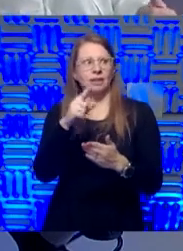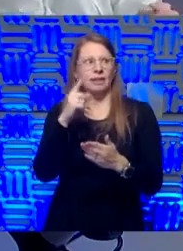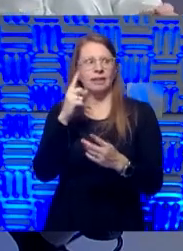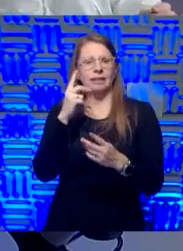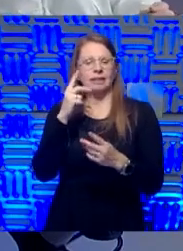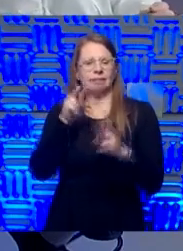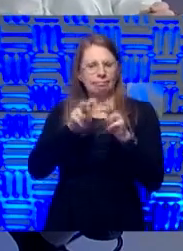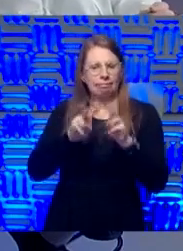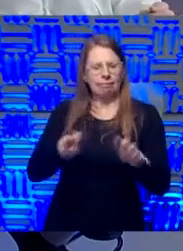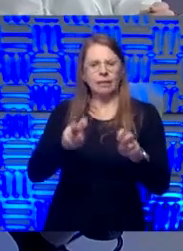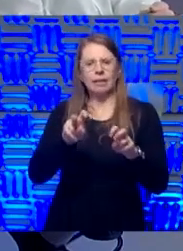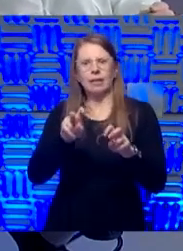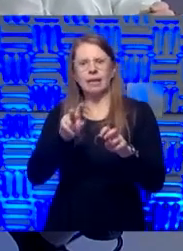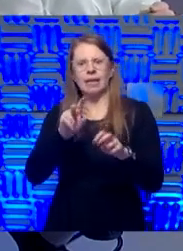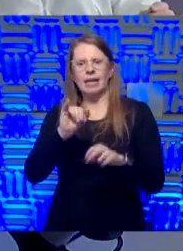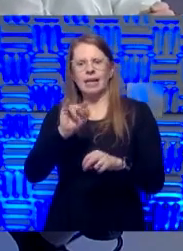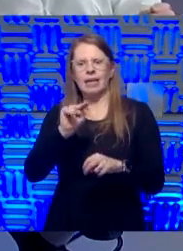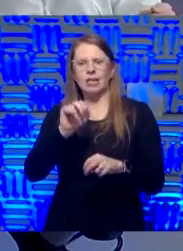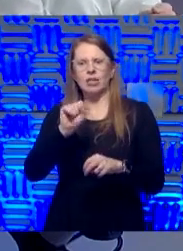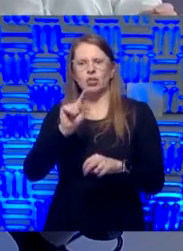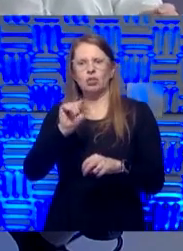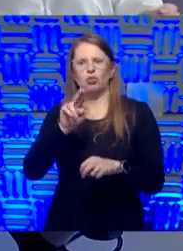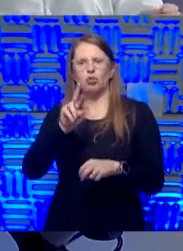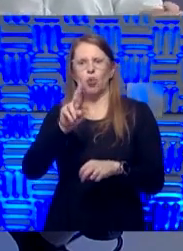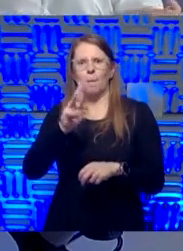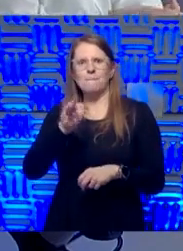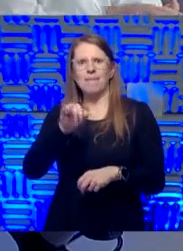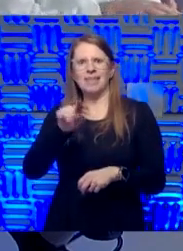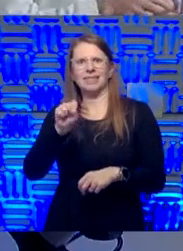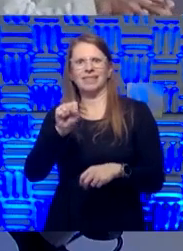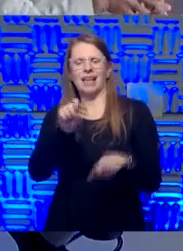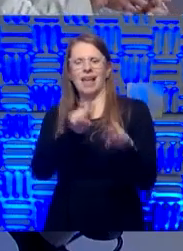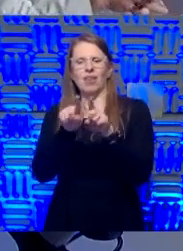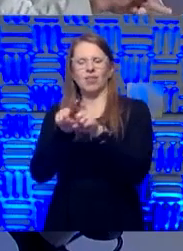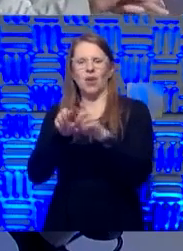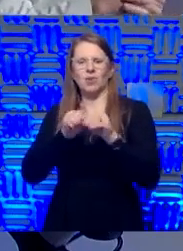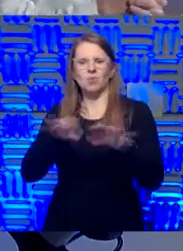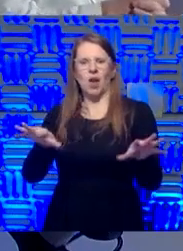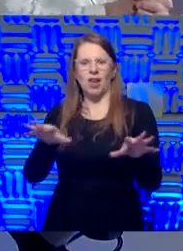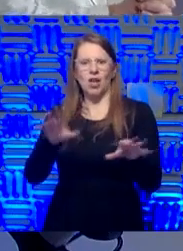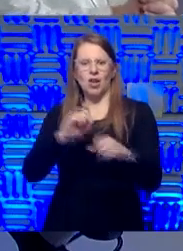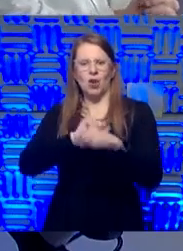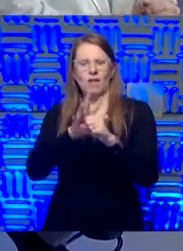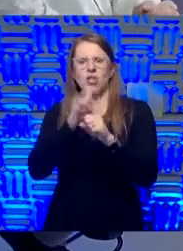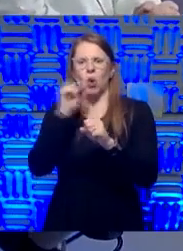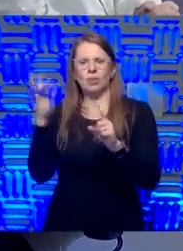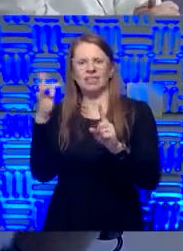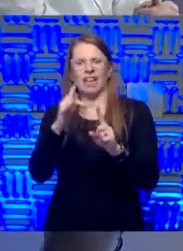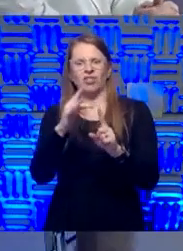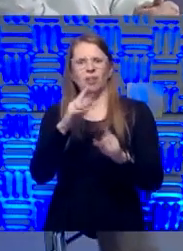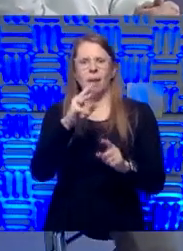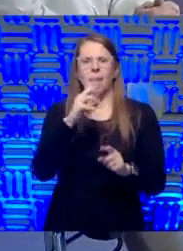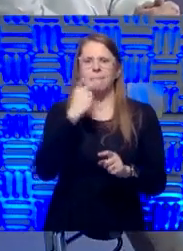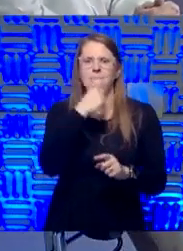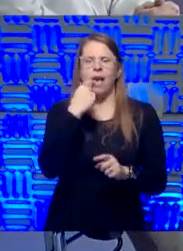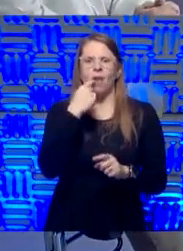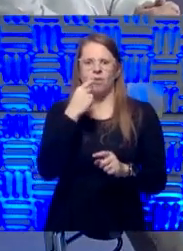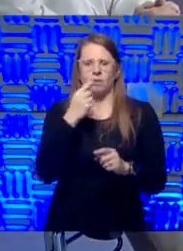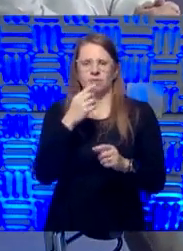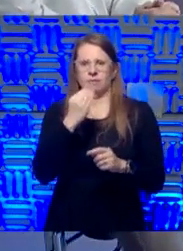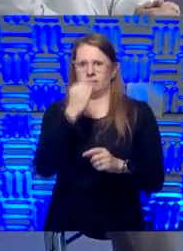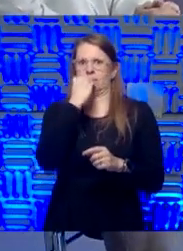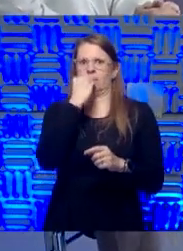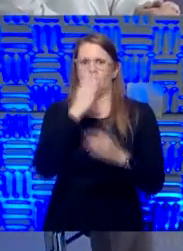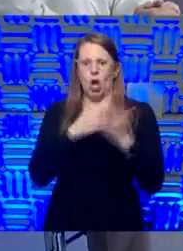about instruments and the spread of COVID. But I'm going to bet it's not. But don't let other people touch your mouthpiece. I mean, that's a bad idea. Right. Yeah. At the beginning